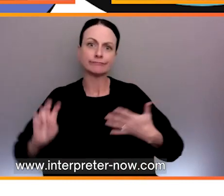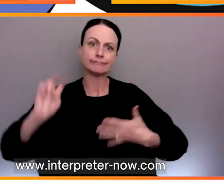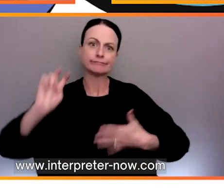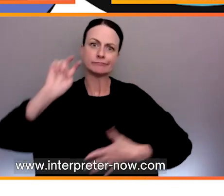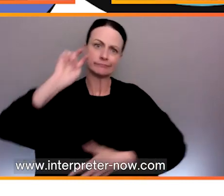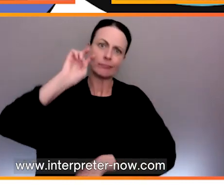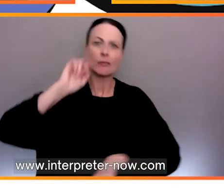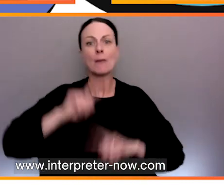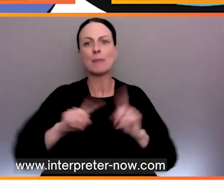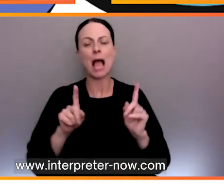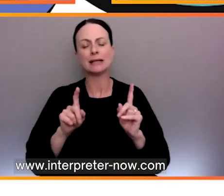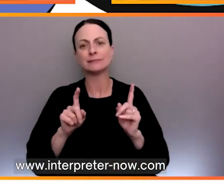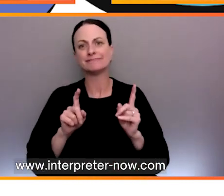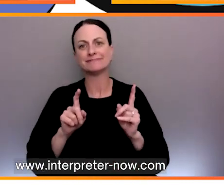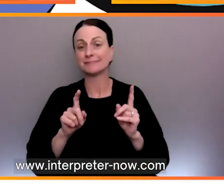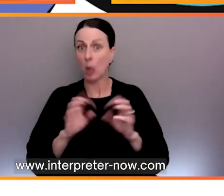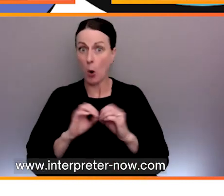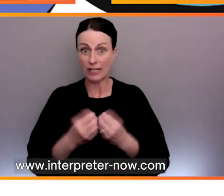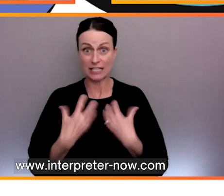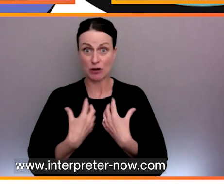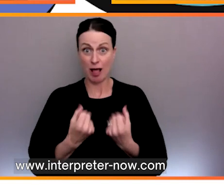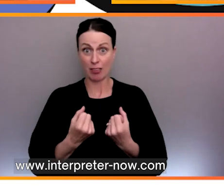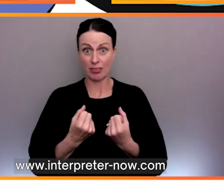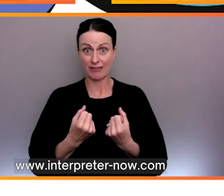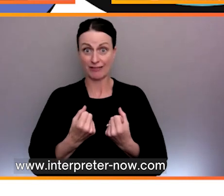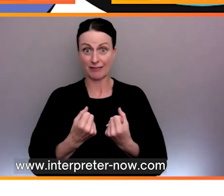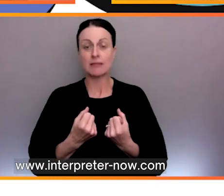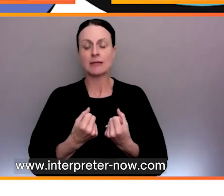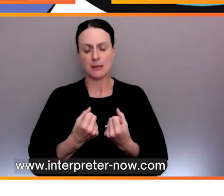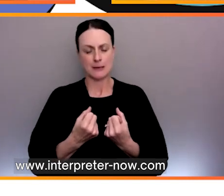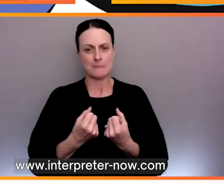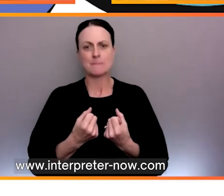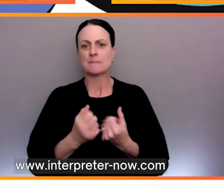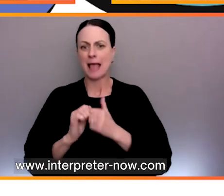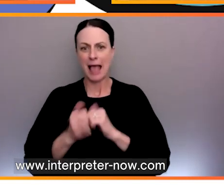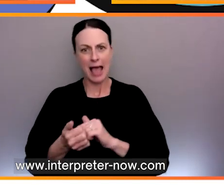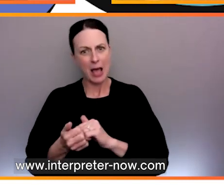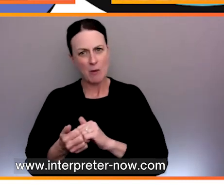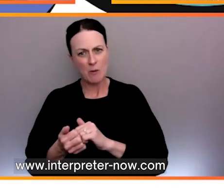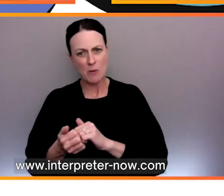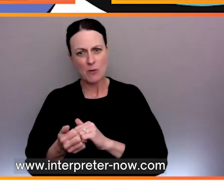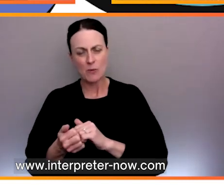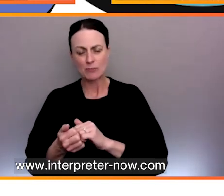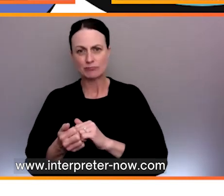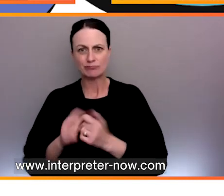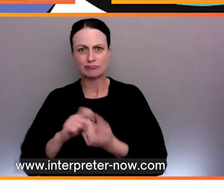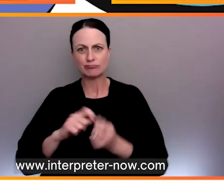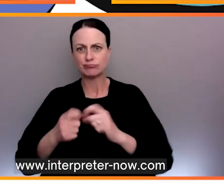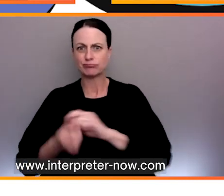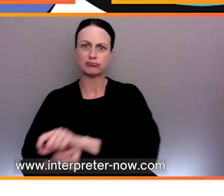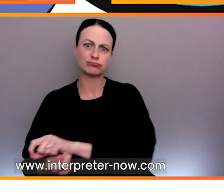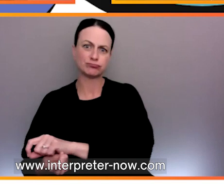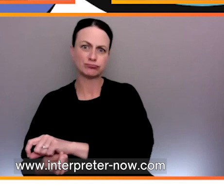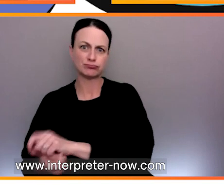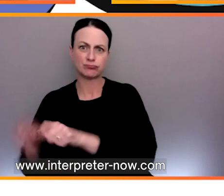not alone. And that was an incredible feeling. And so what I then did is I started to interview people,